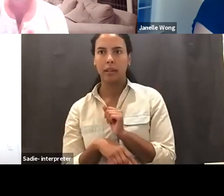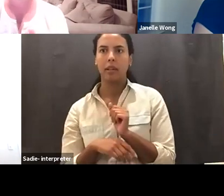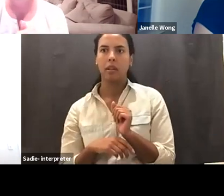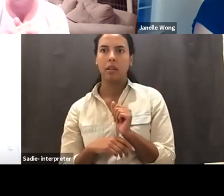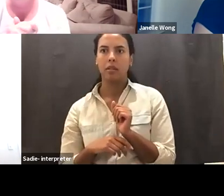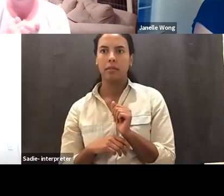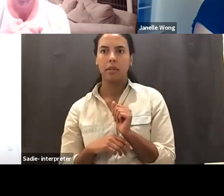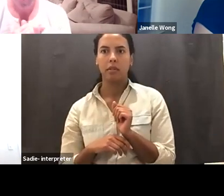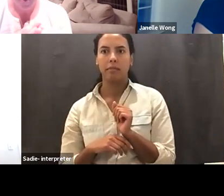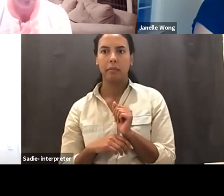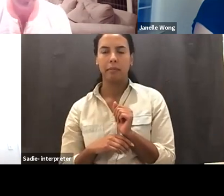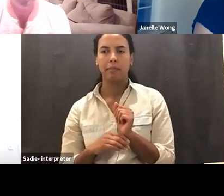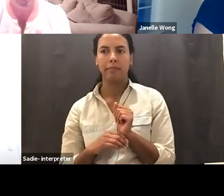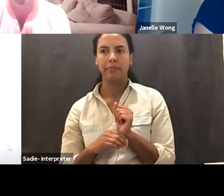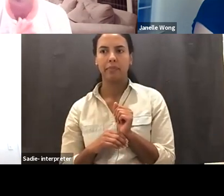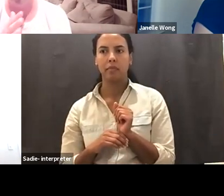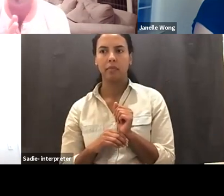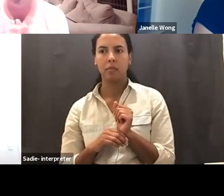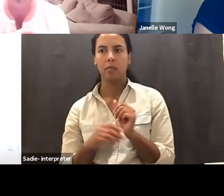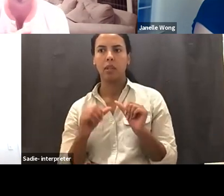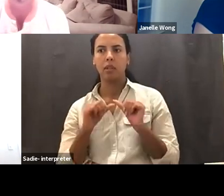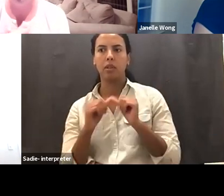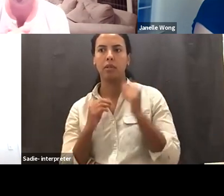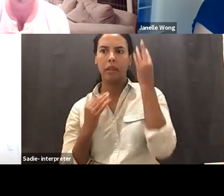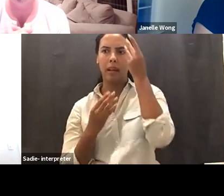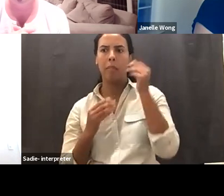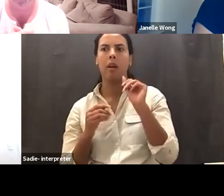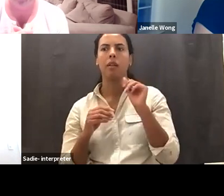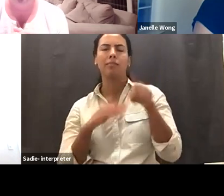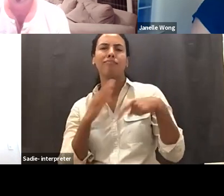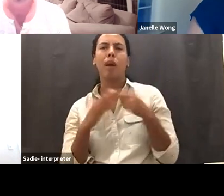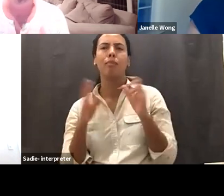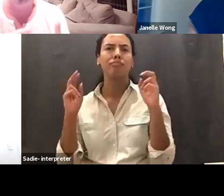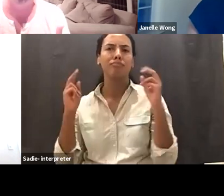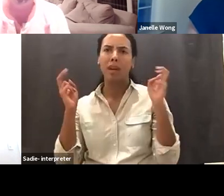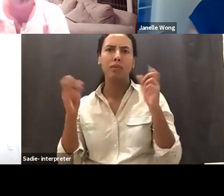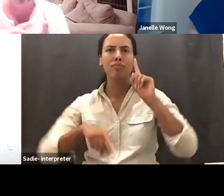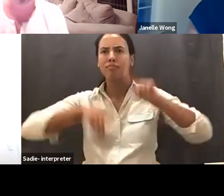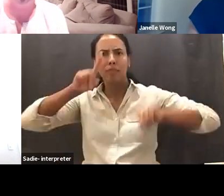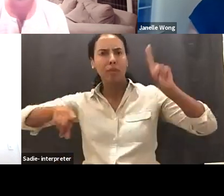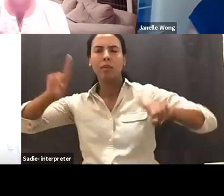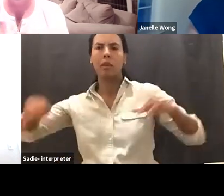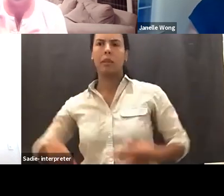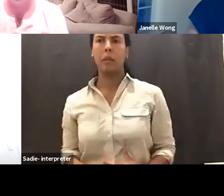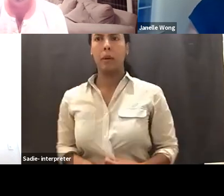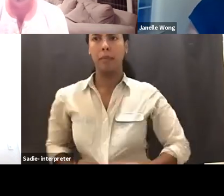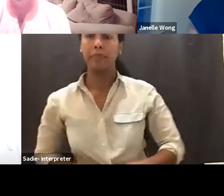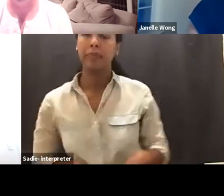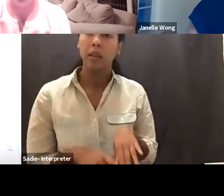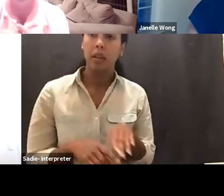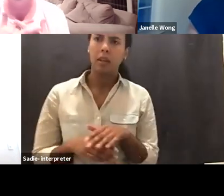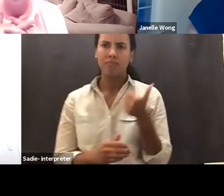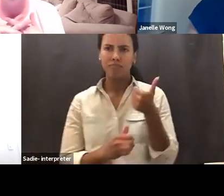these issues. As we move towards kind of wrapping up, there's just a question about where each of you see the